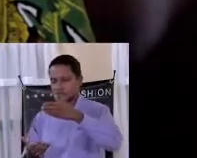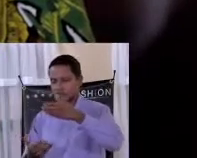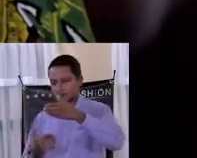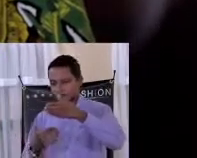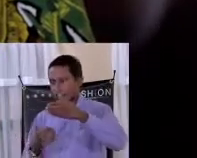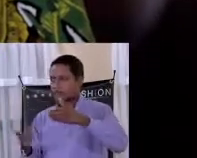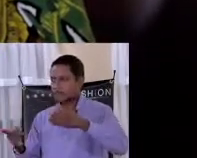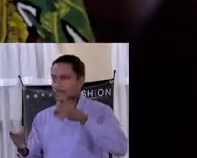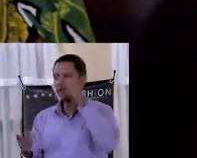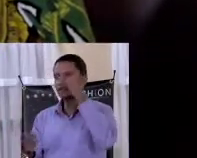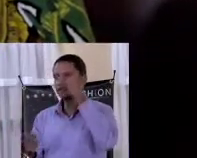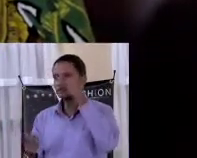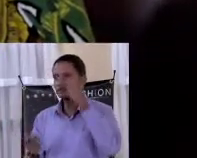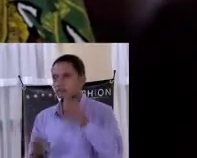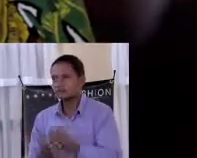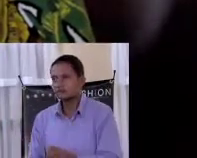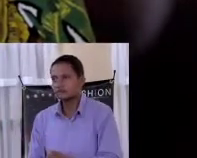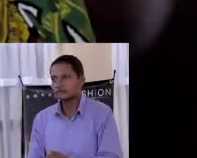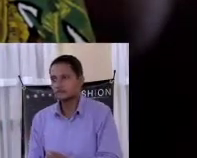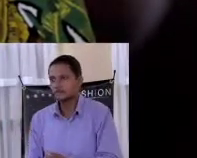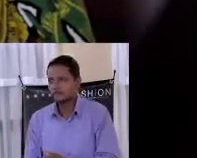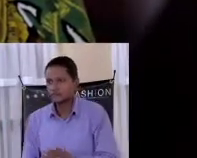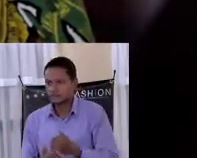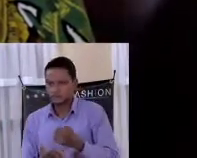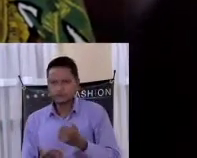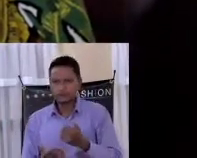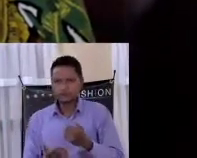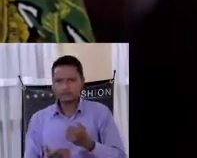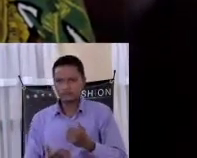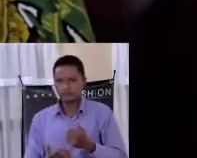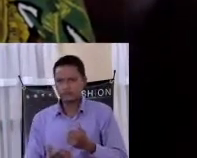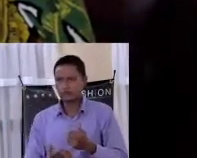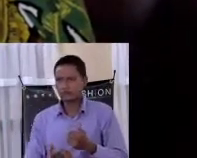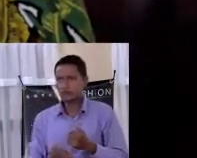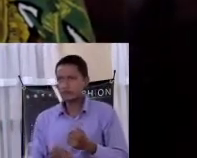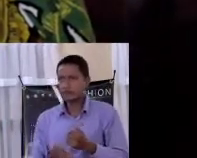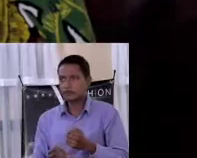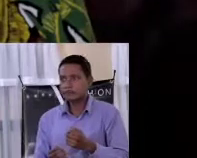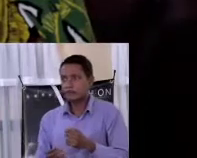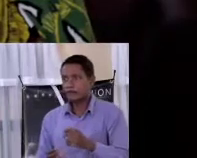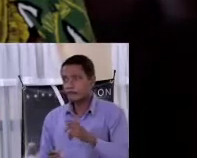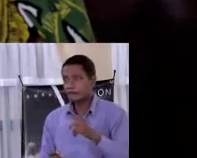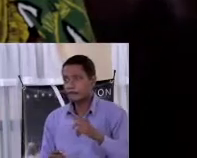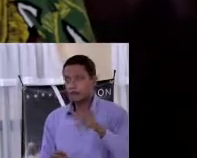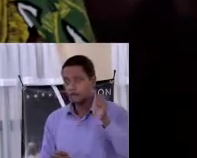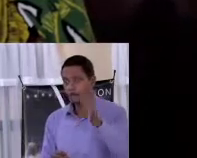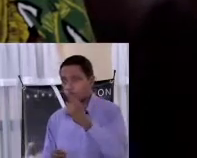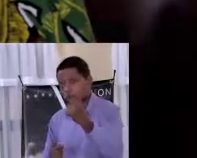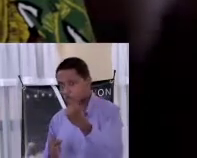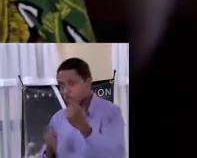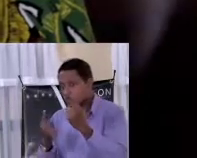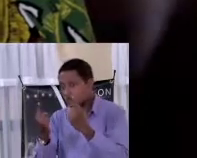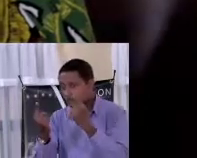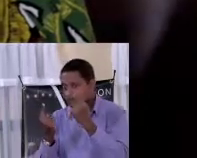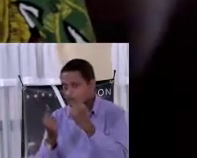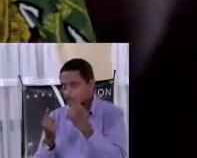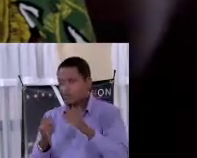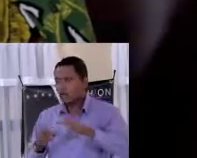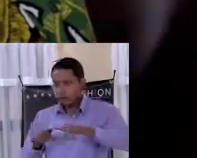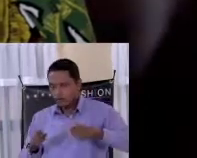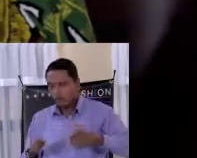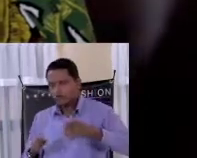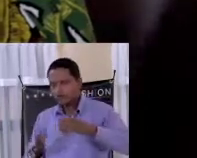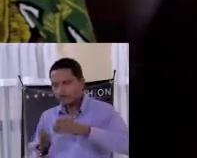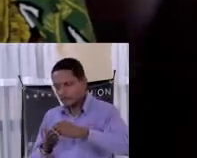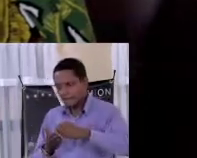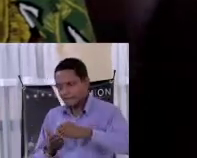or you get at the supermarket or at some of these stores. Buyers actually came to our booth for the bags and purchased